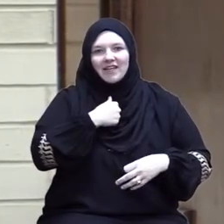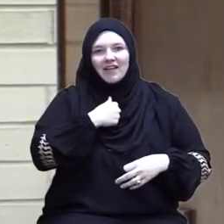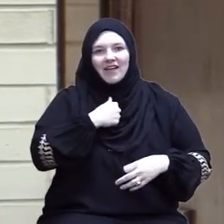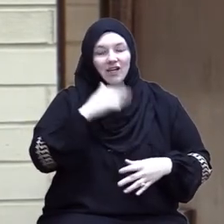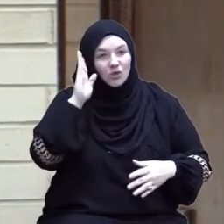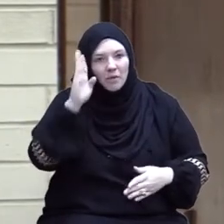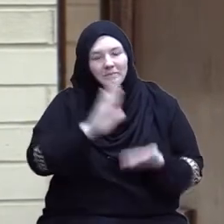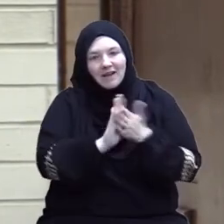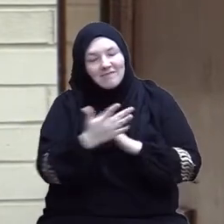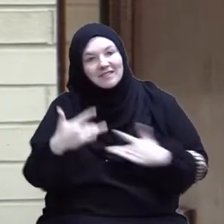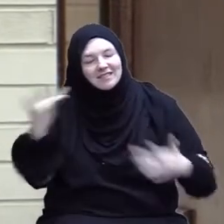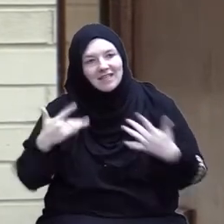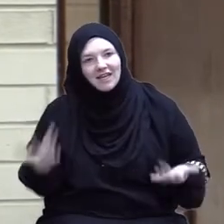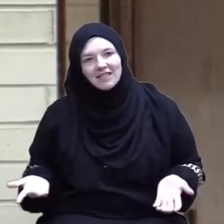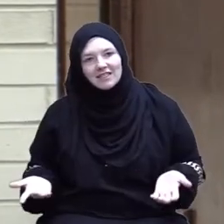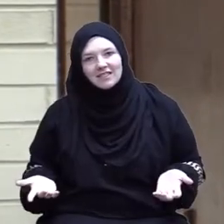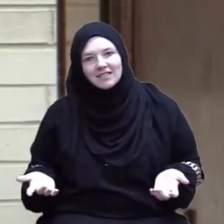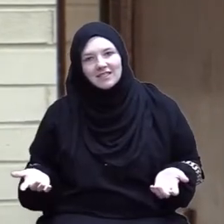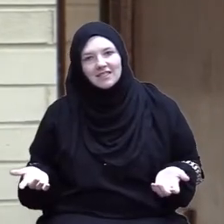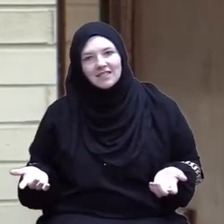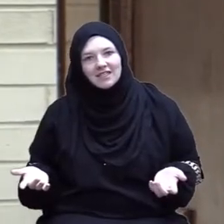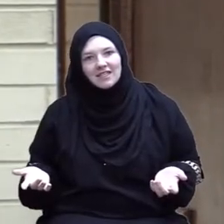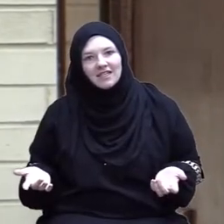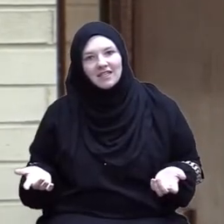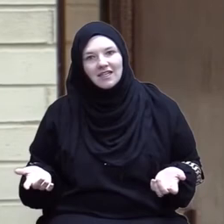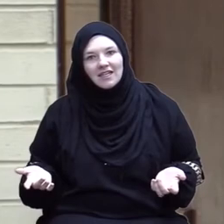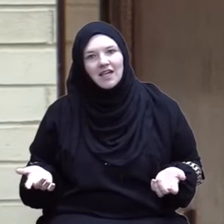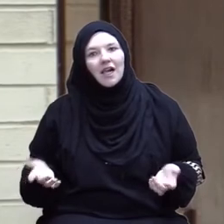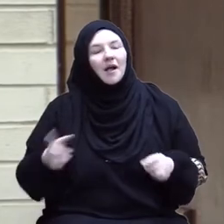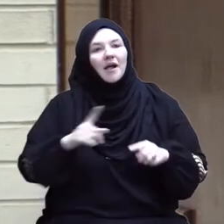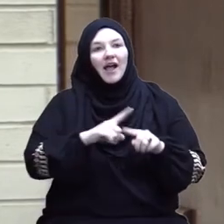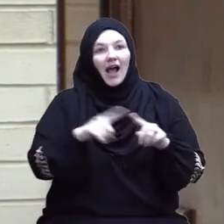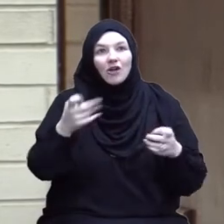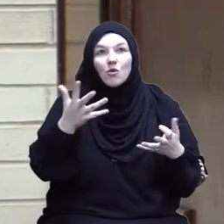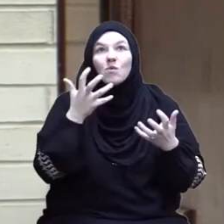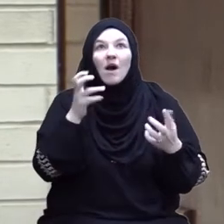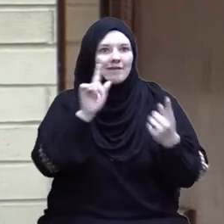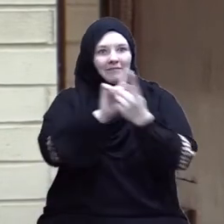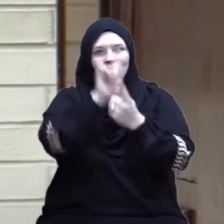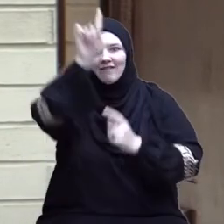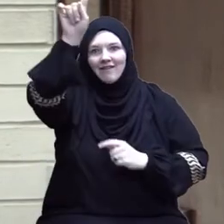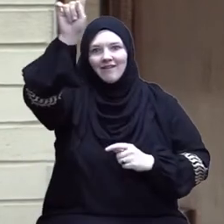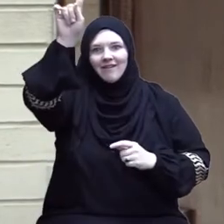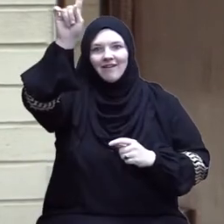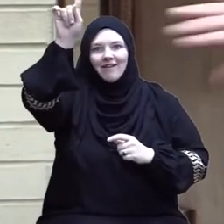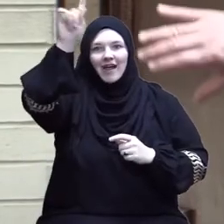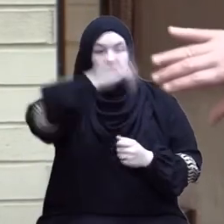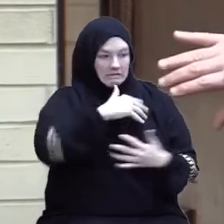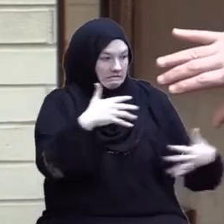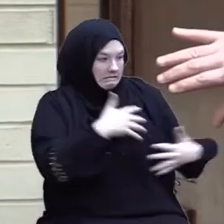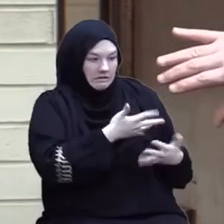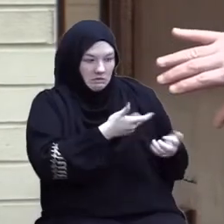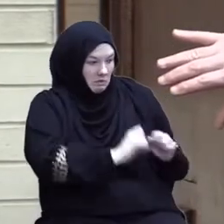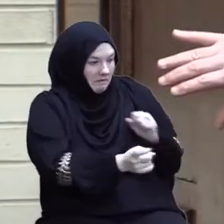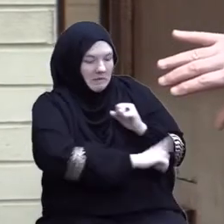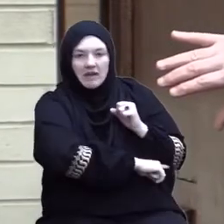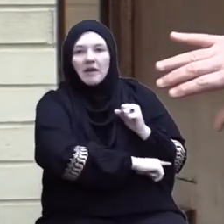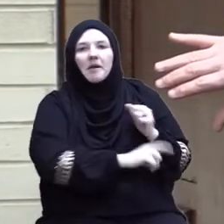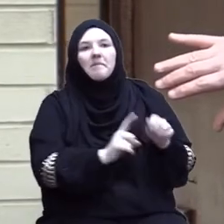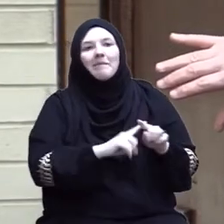But when you believe in the hereafter and put it in a box, and lock the box and throw it behind